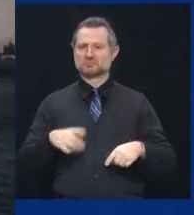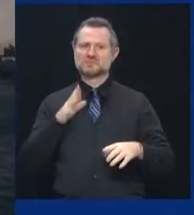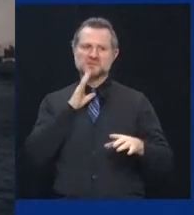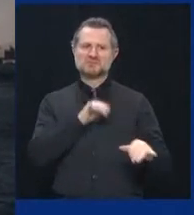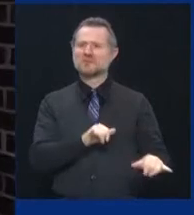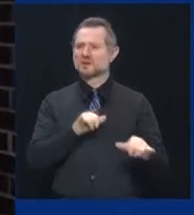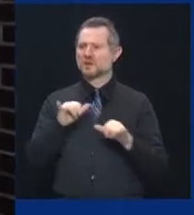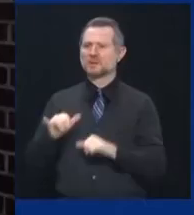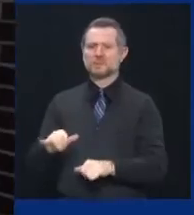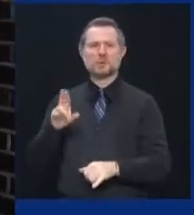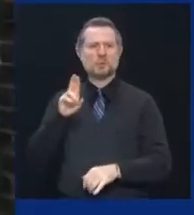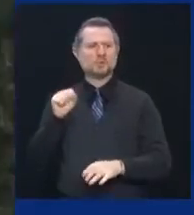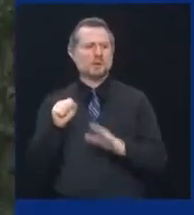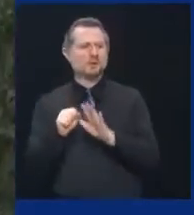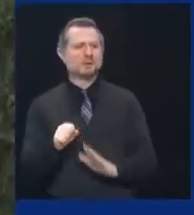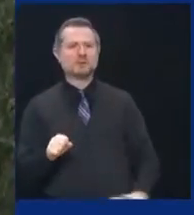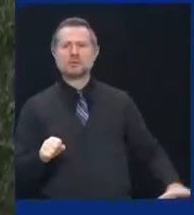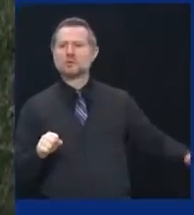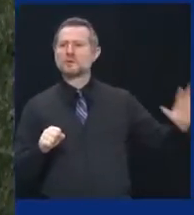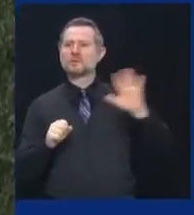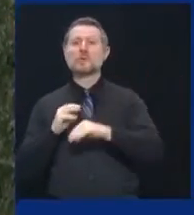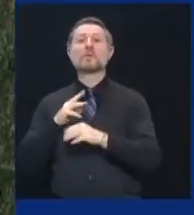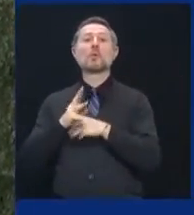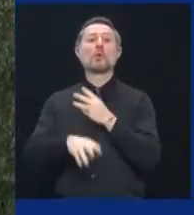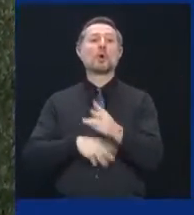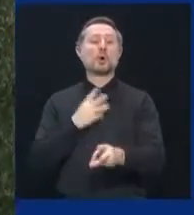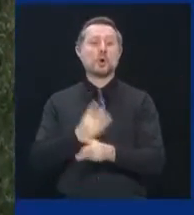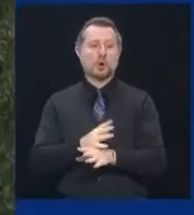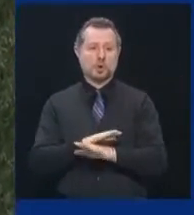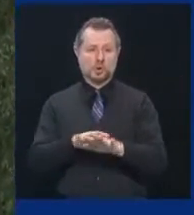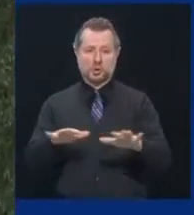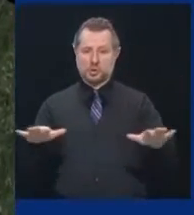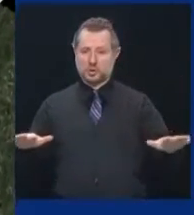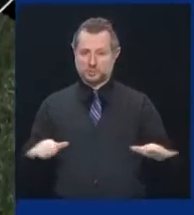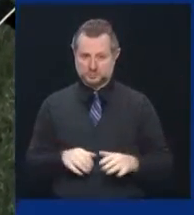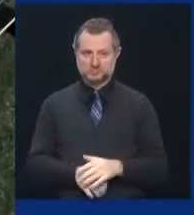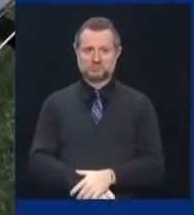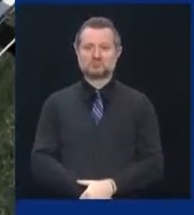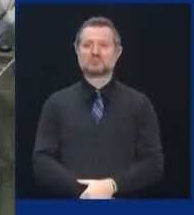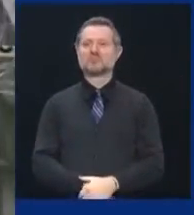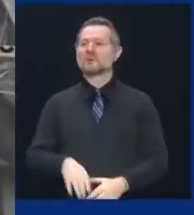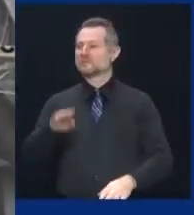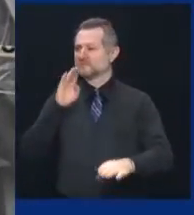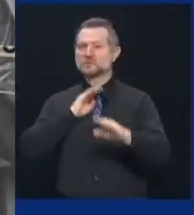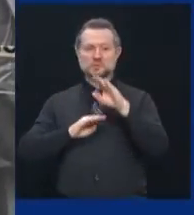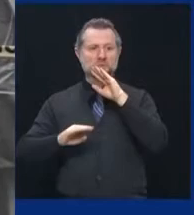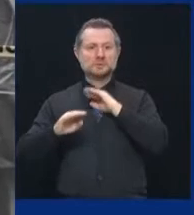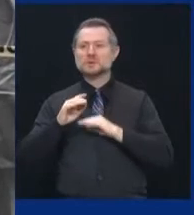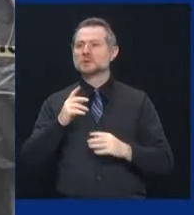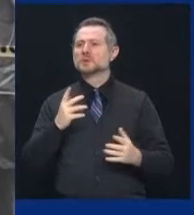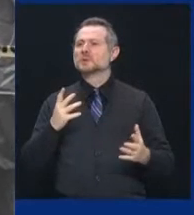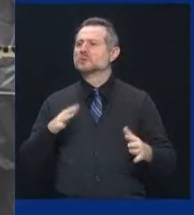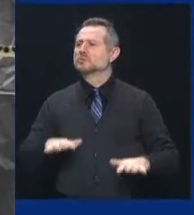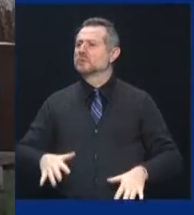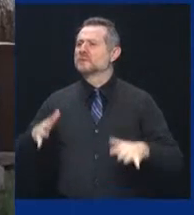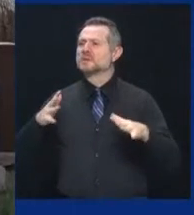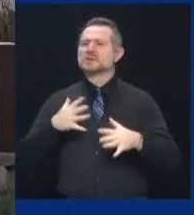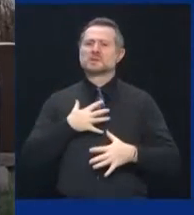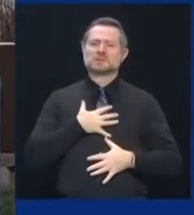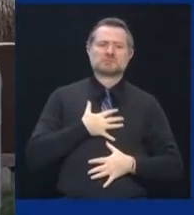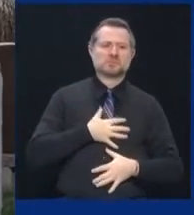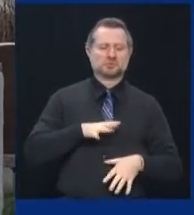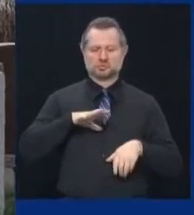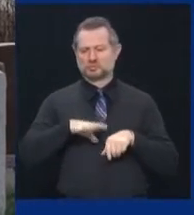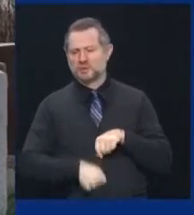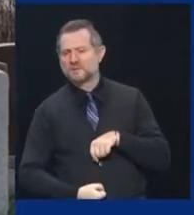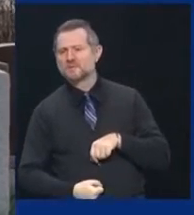of the world. We are hurt, we are frustrated, we are in mourning, we are anxious. We are shocked that an